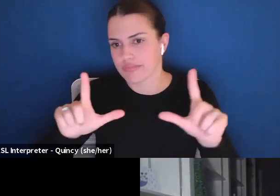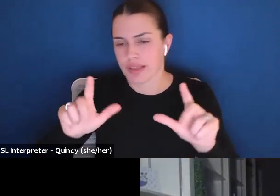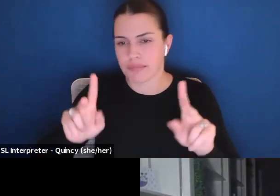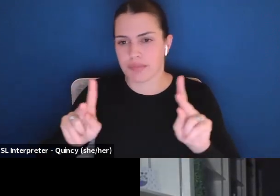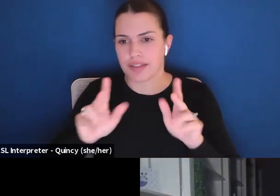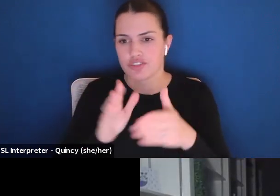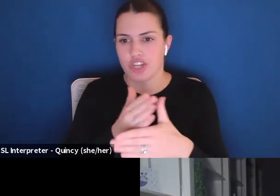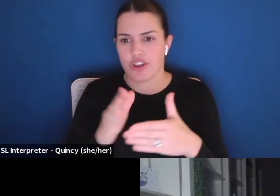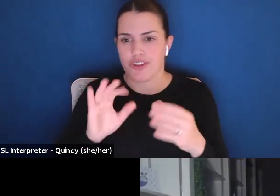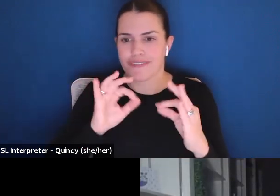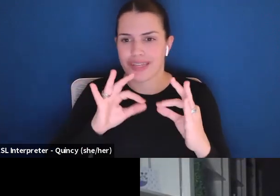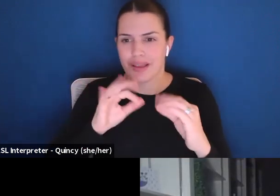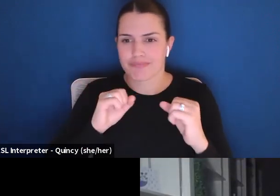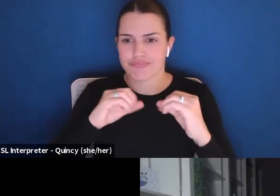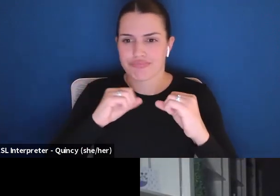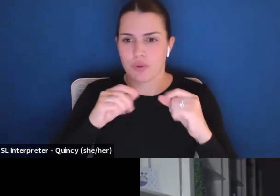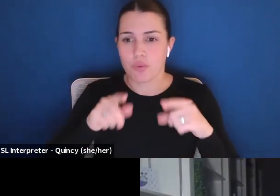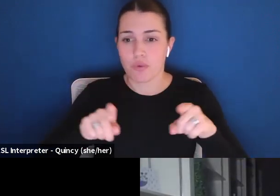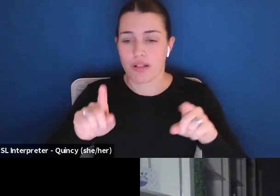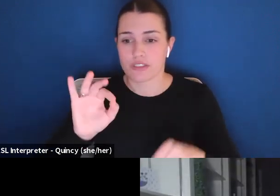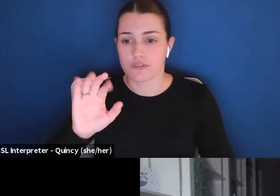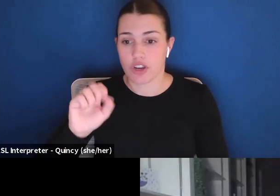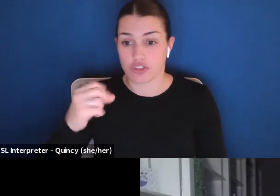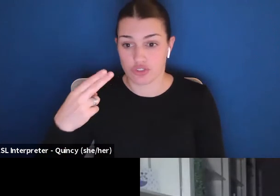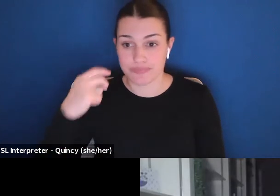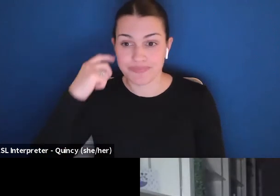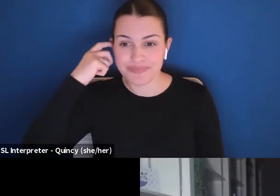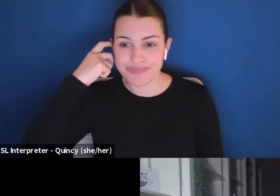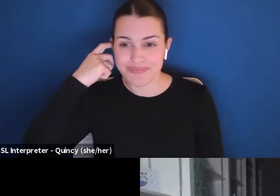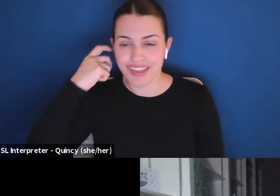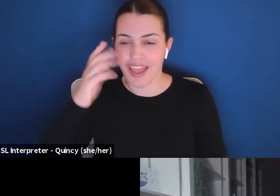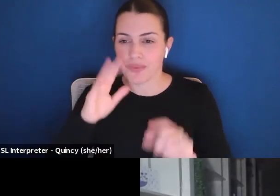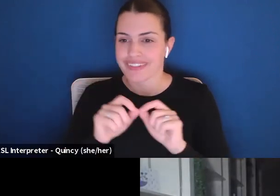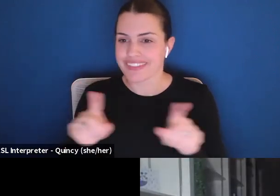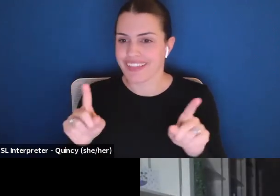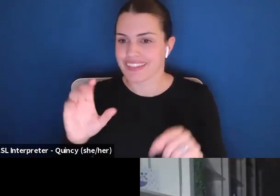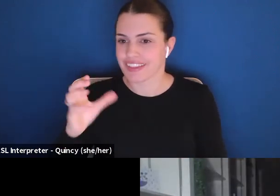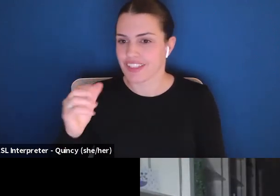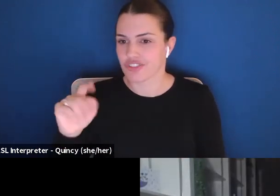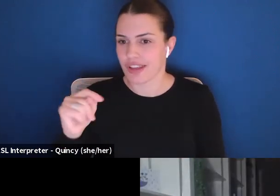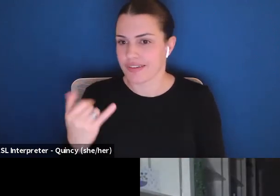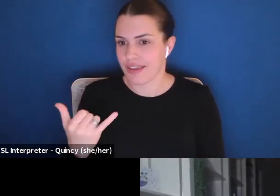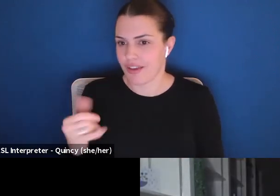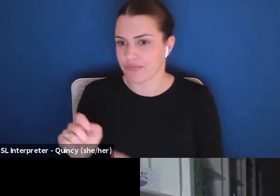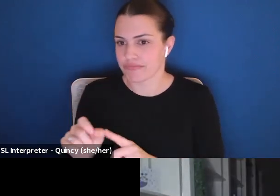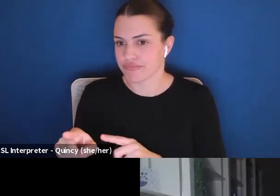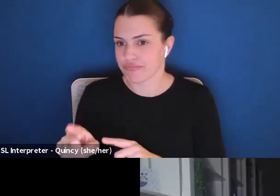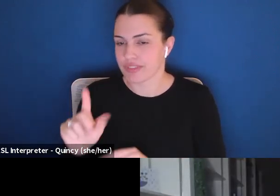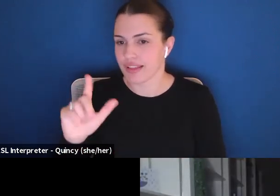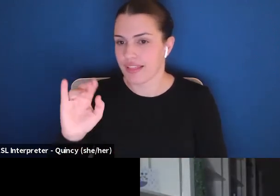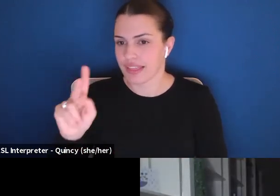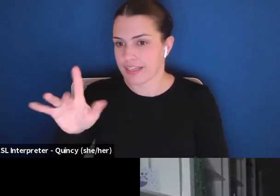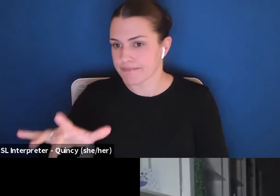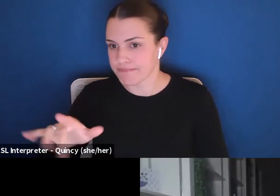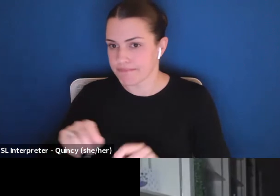it's fresh. And so I'm going to send this in the chat. And then you can